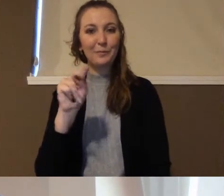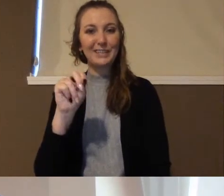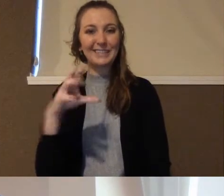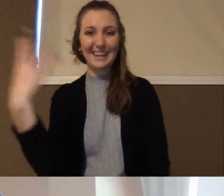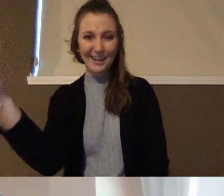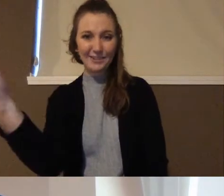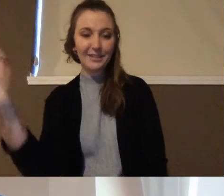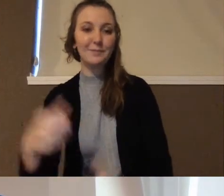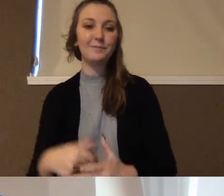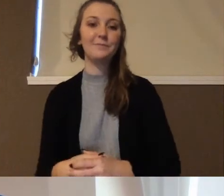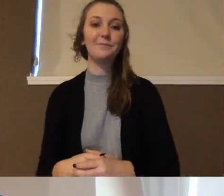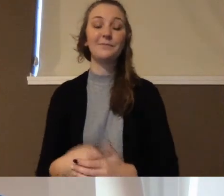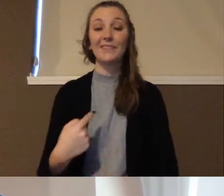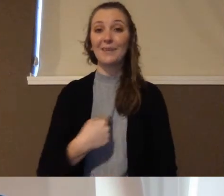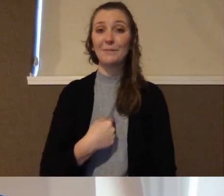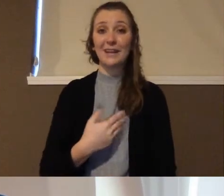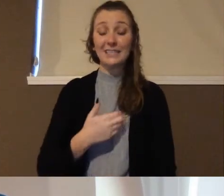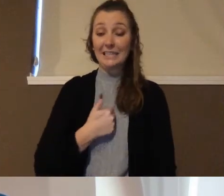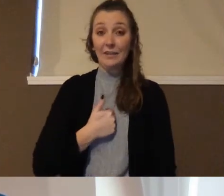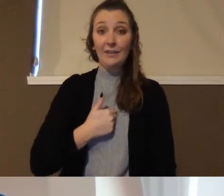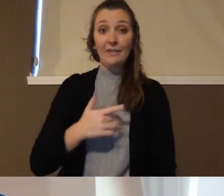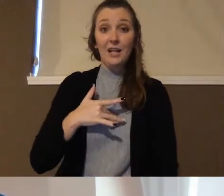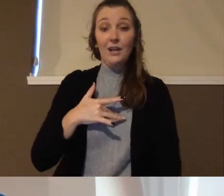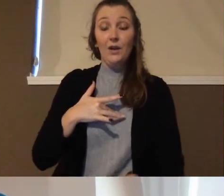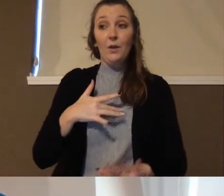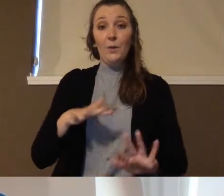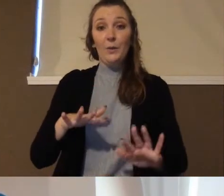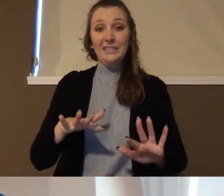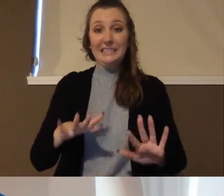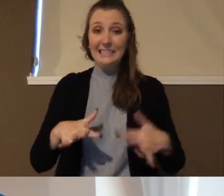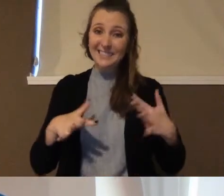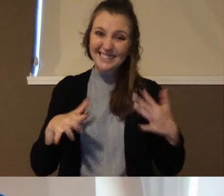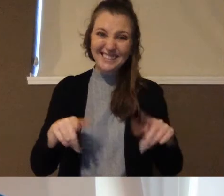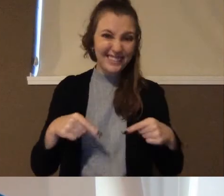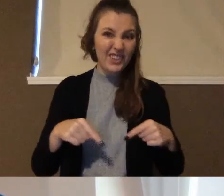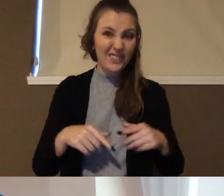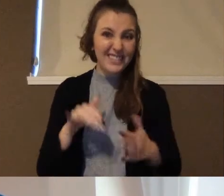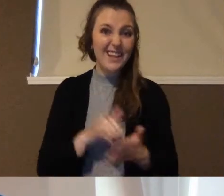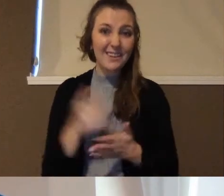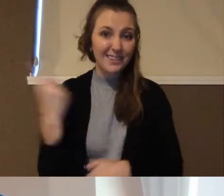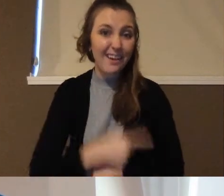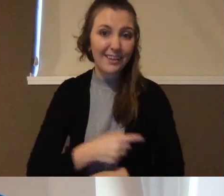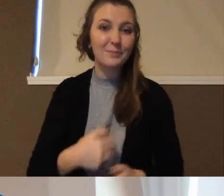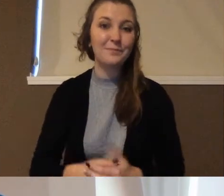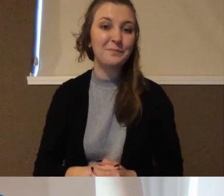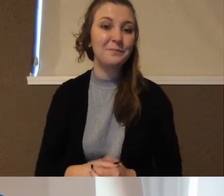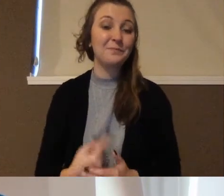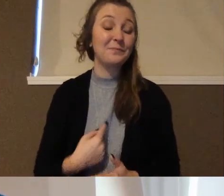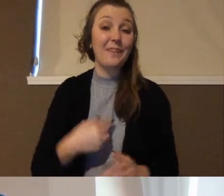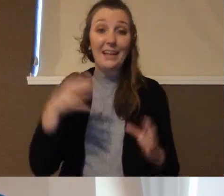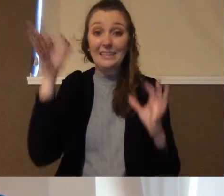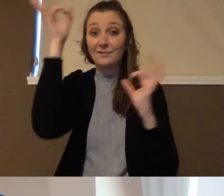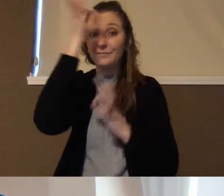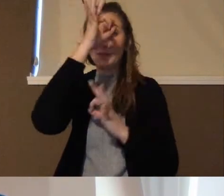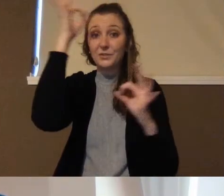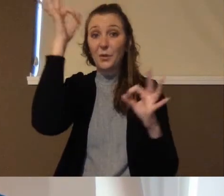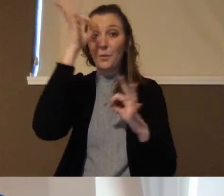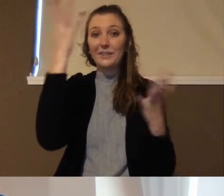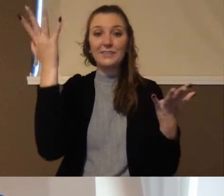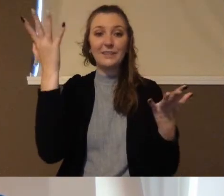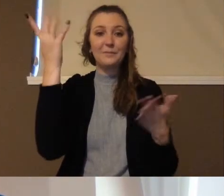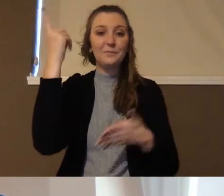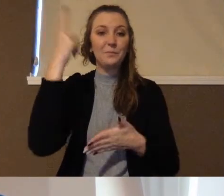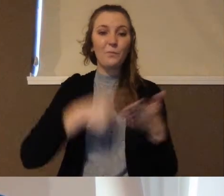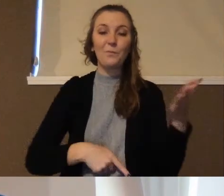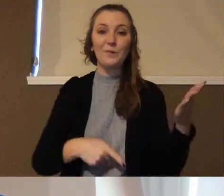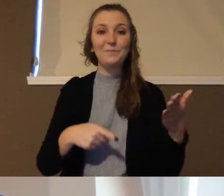nervous that day. I had no idea what this adventure together would look